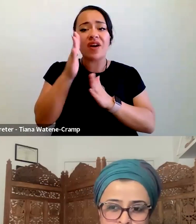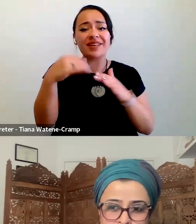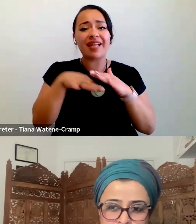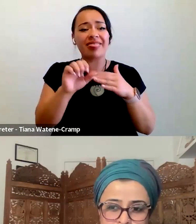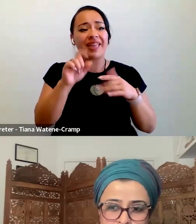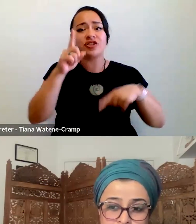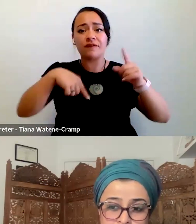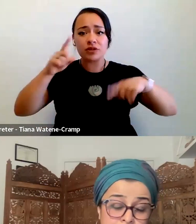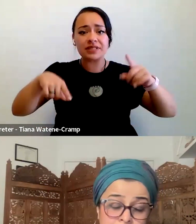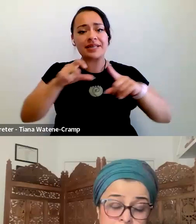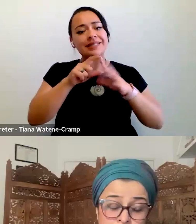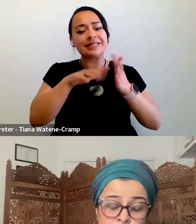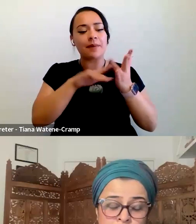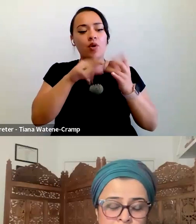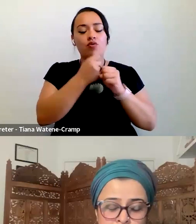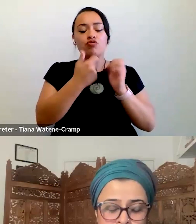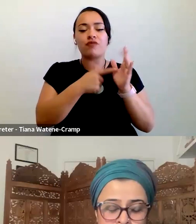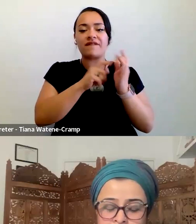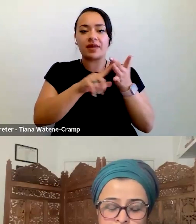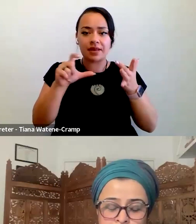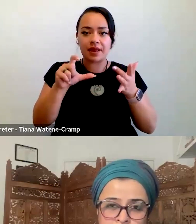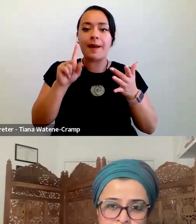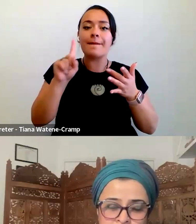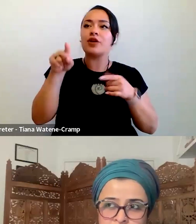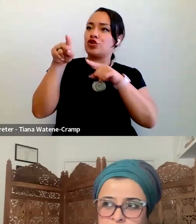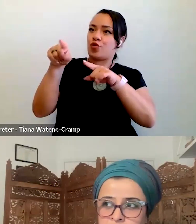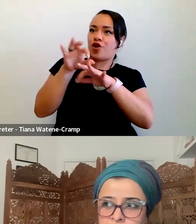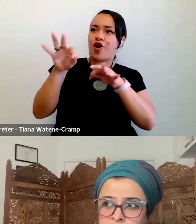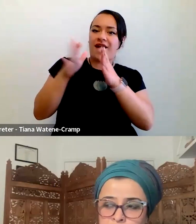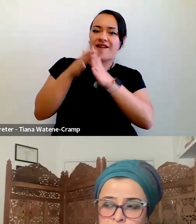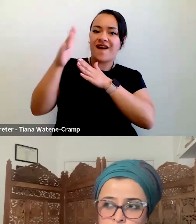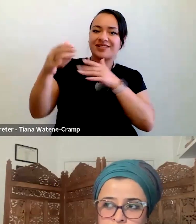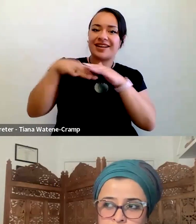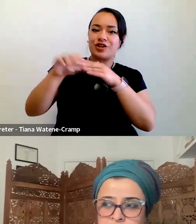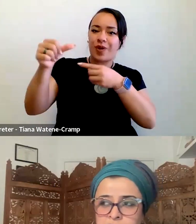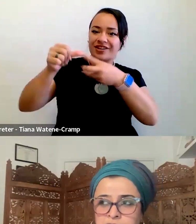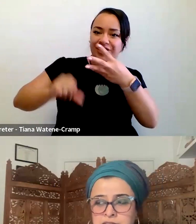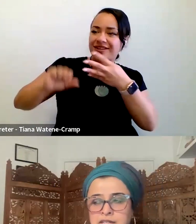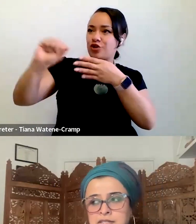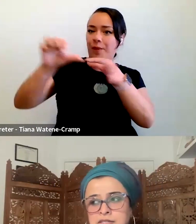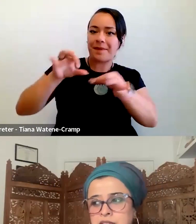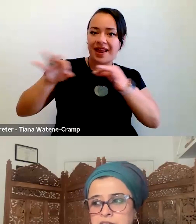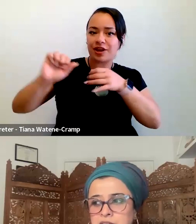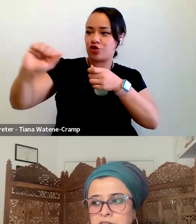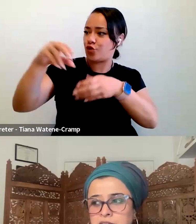way that they in the way that they plan and in the way that they agenda both content